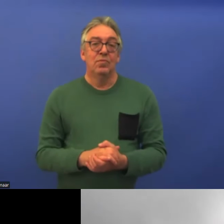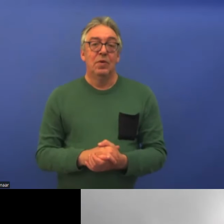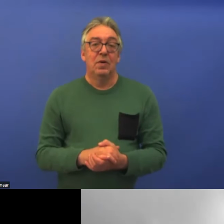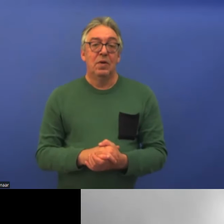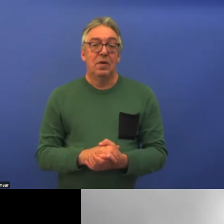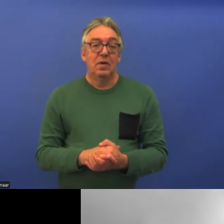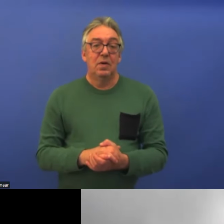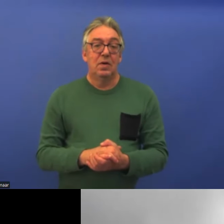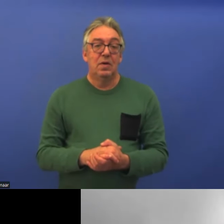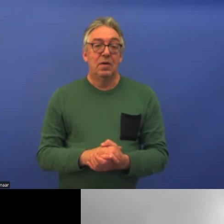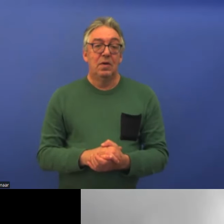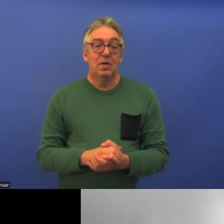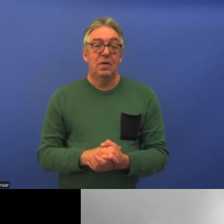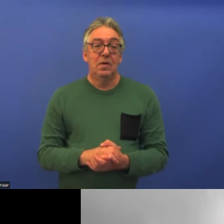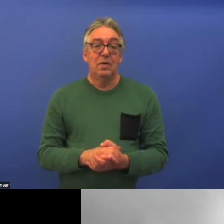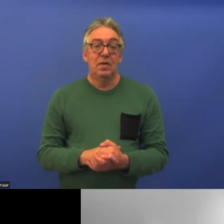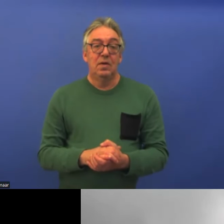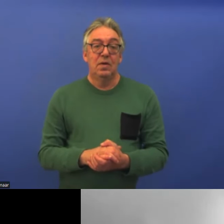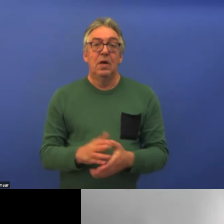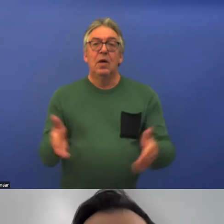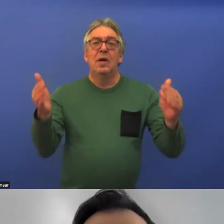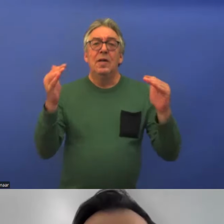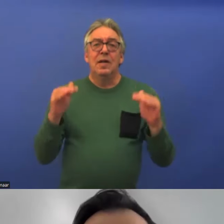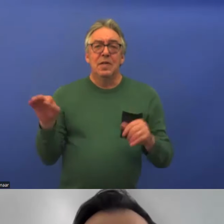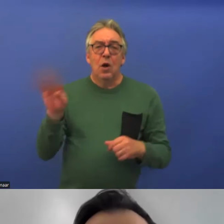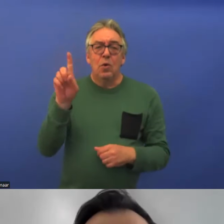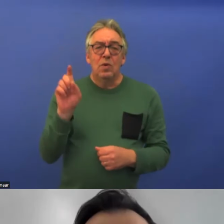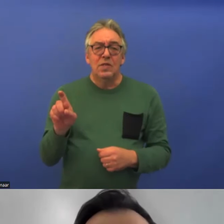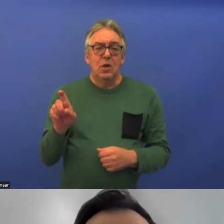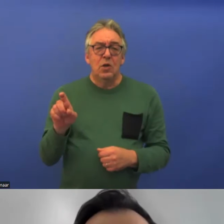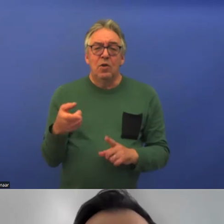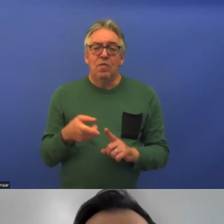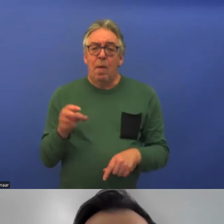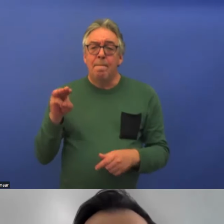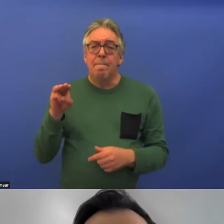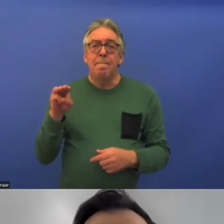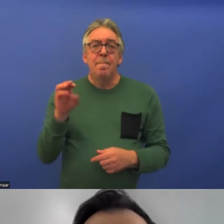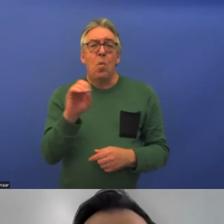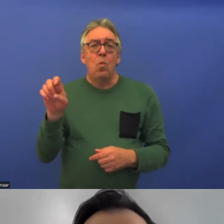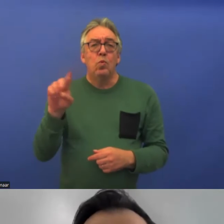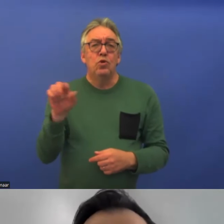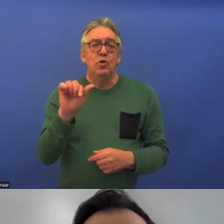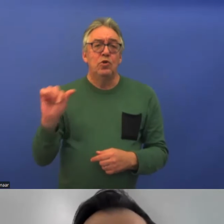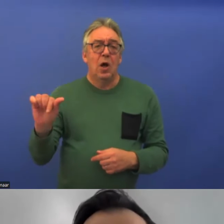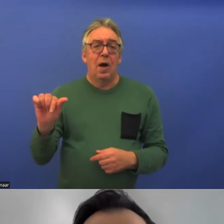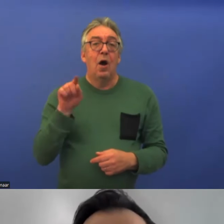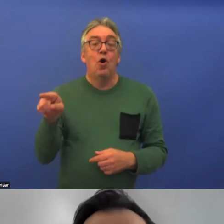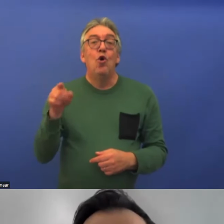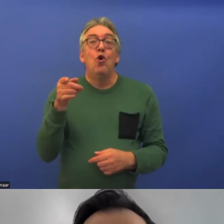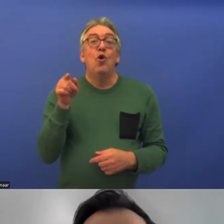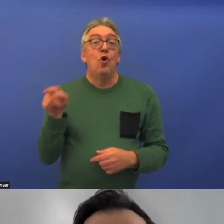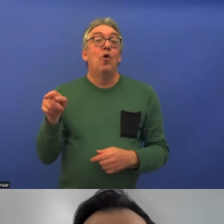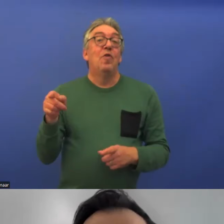go for the next one from Musa Chafardin, and is from Friends of